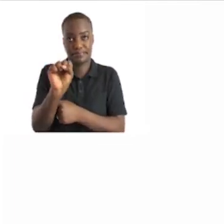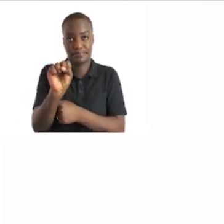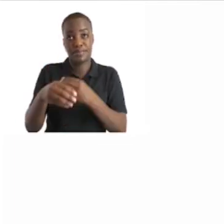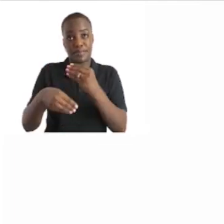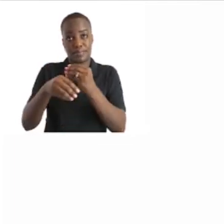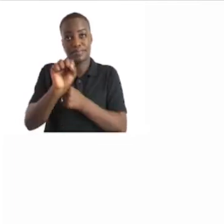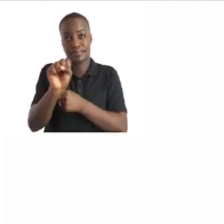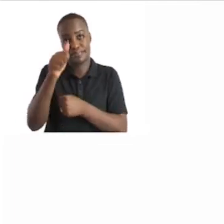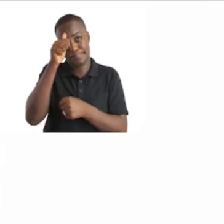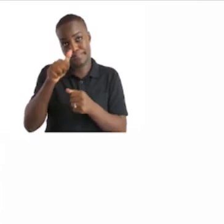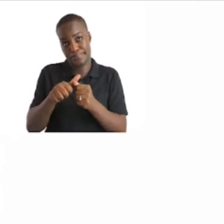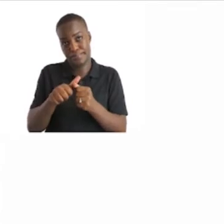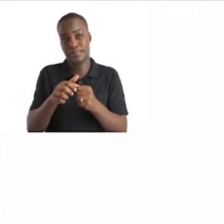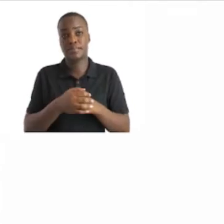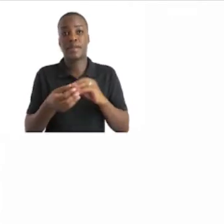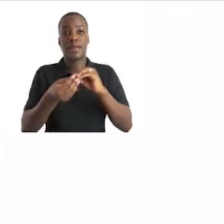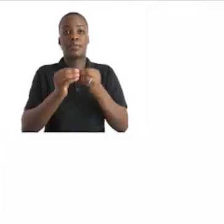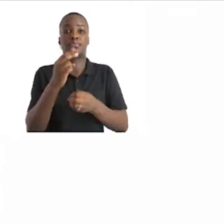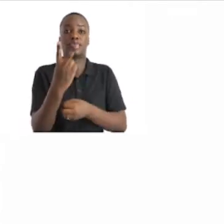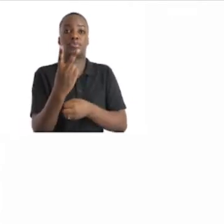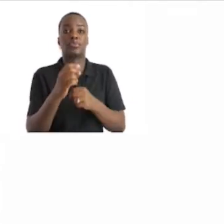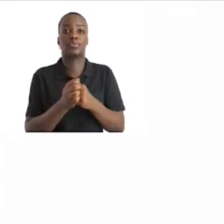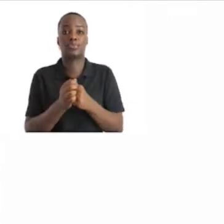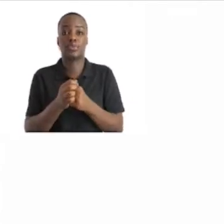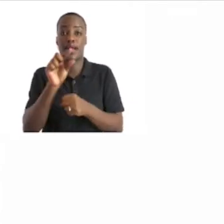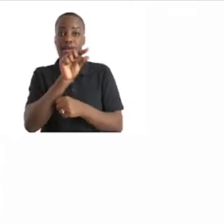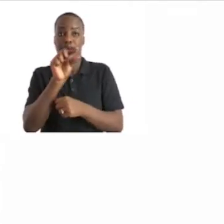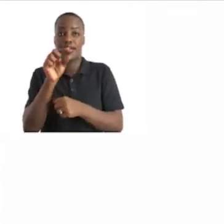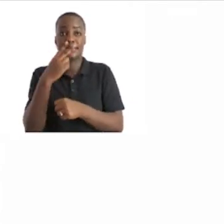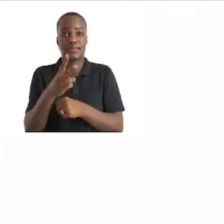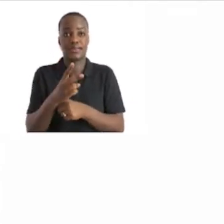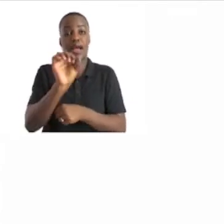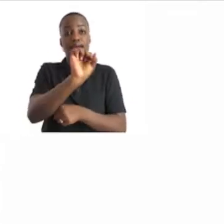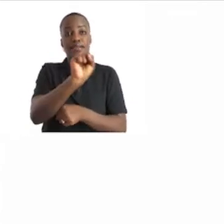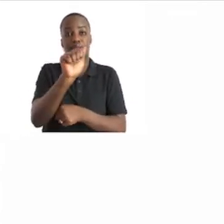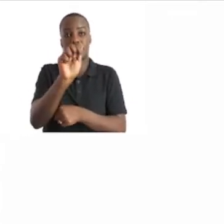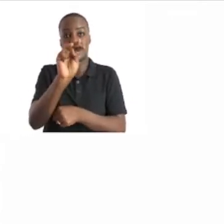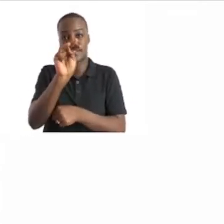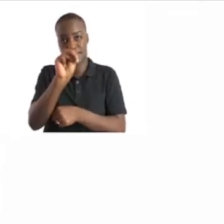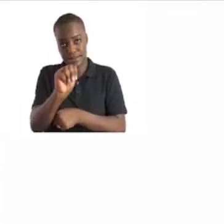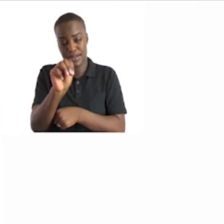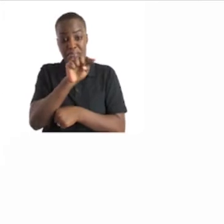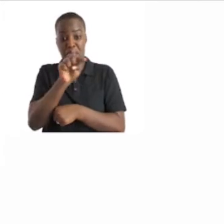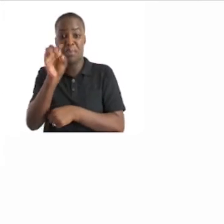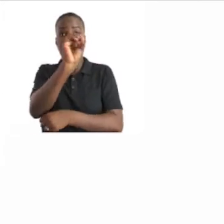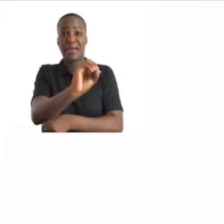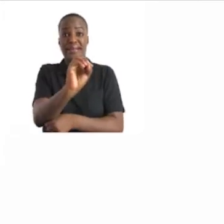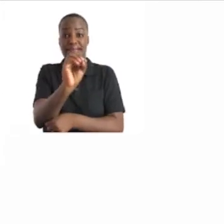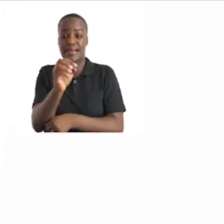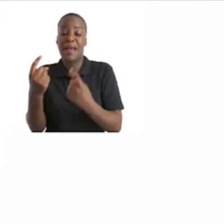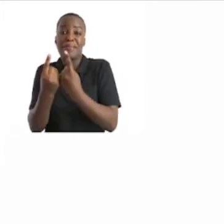Let's take a look at number 2. Number 2 reads, Sam dashed to play